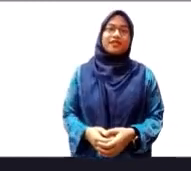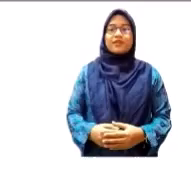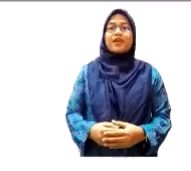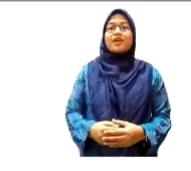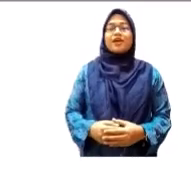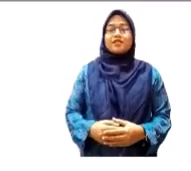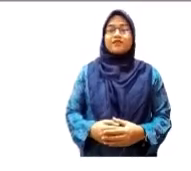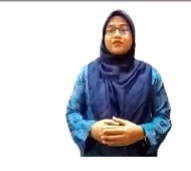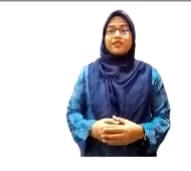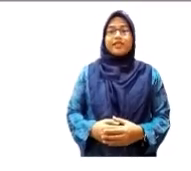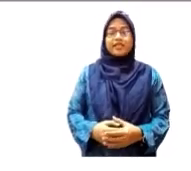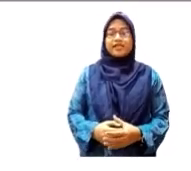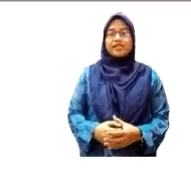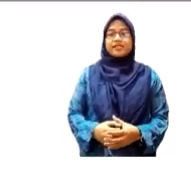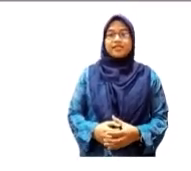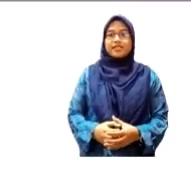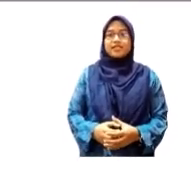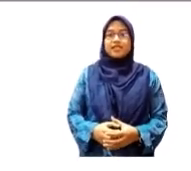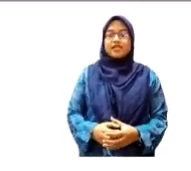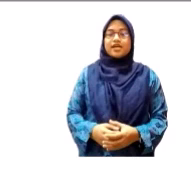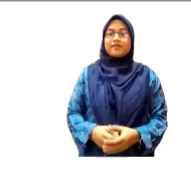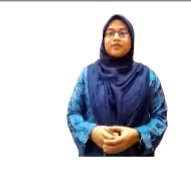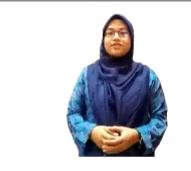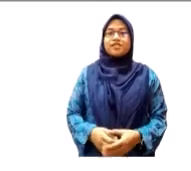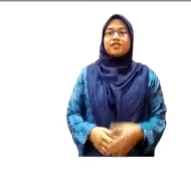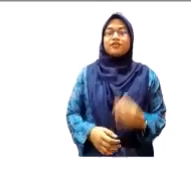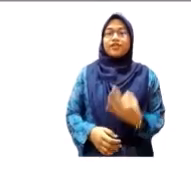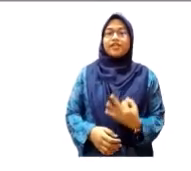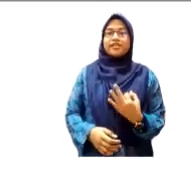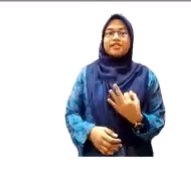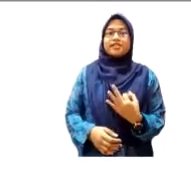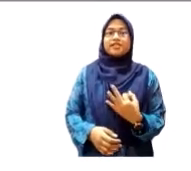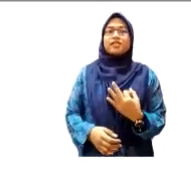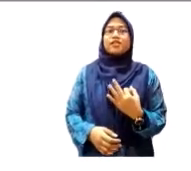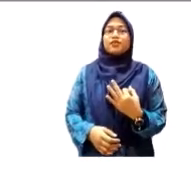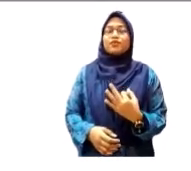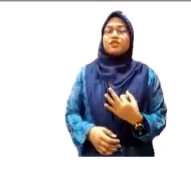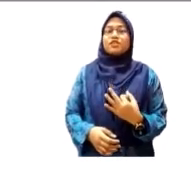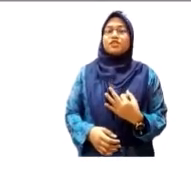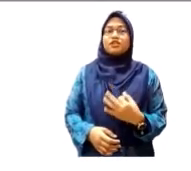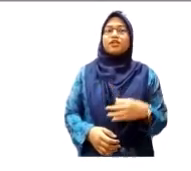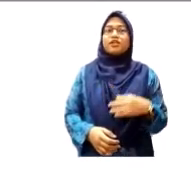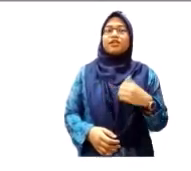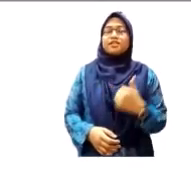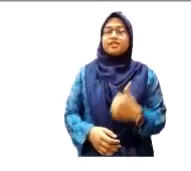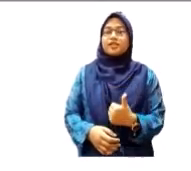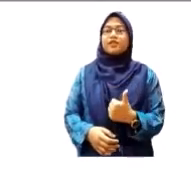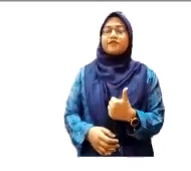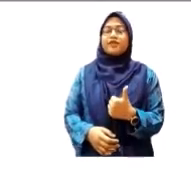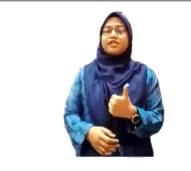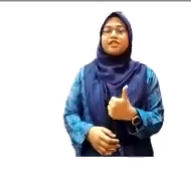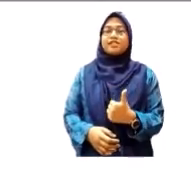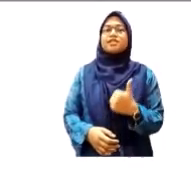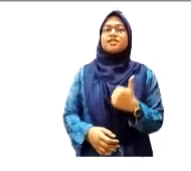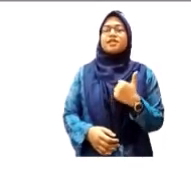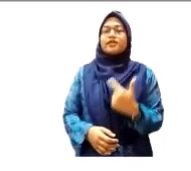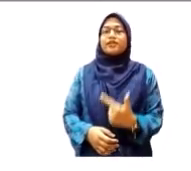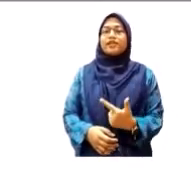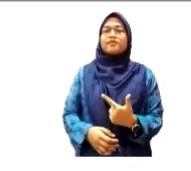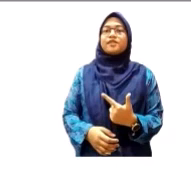pandemic. As for data analysis, I'm using three analyses, which are descriptive